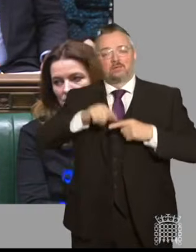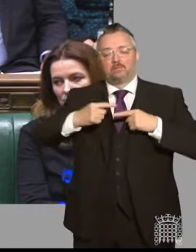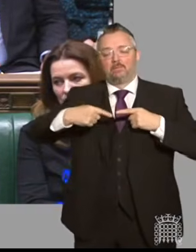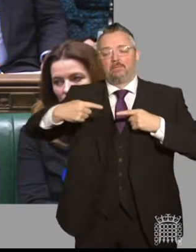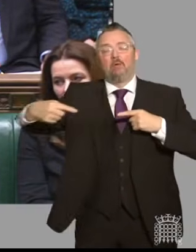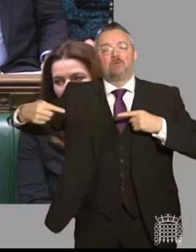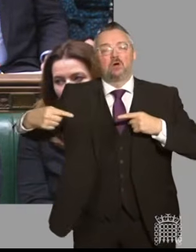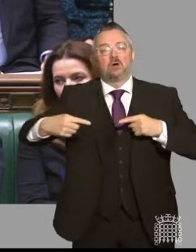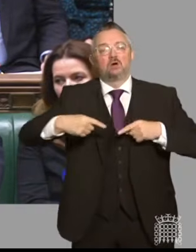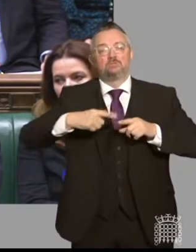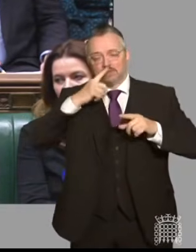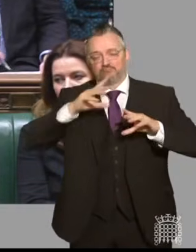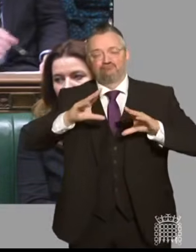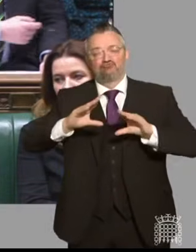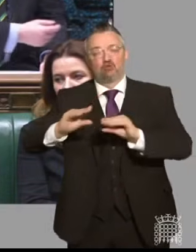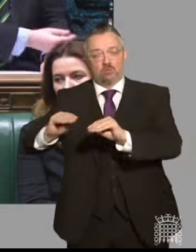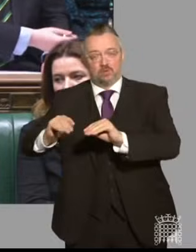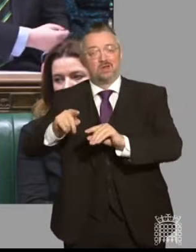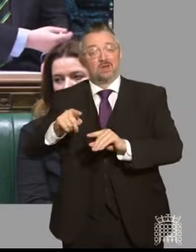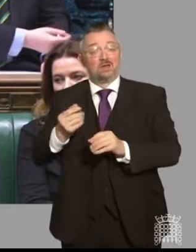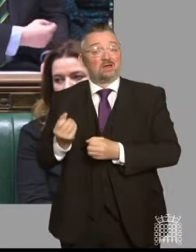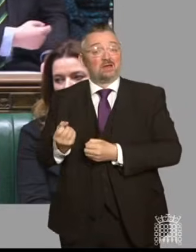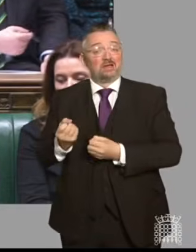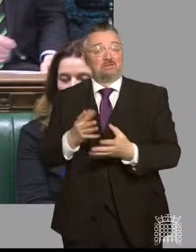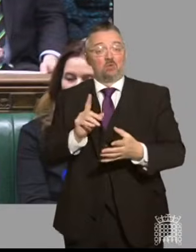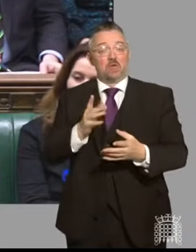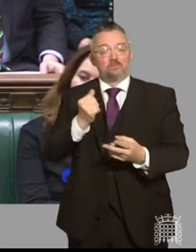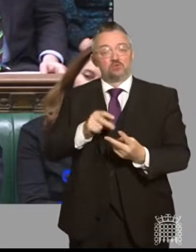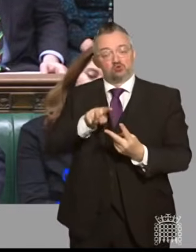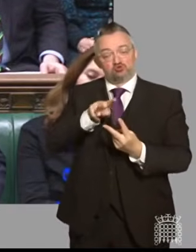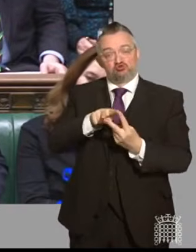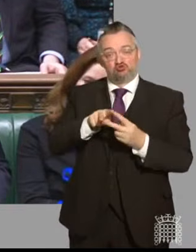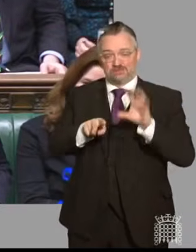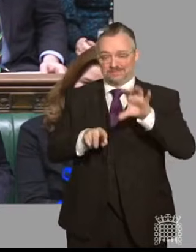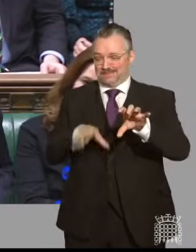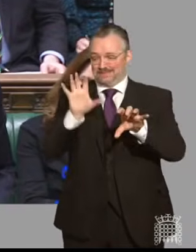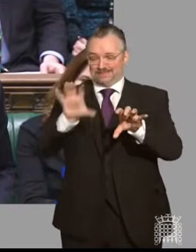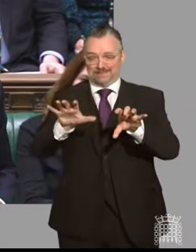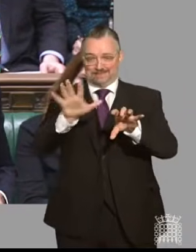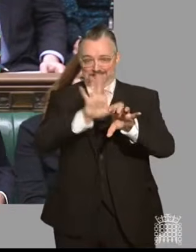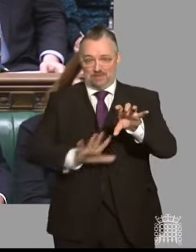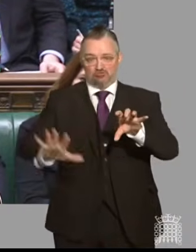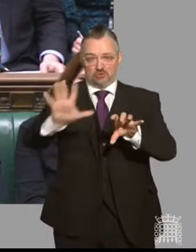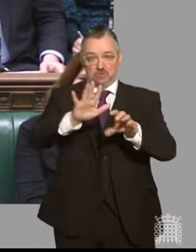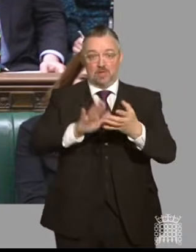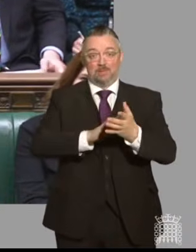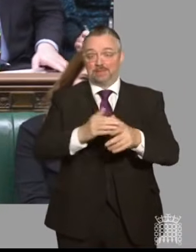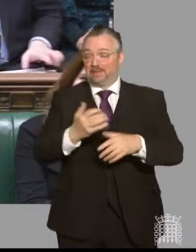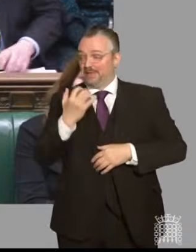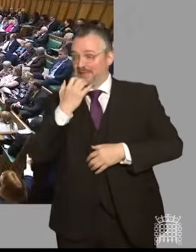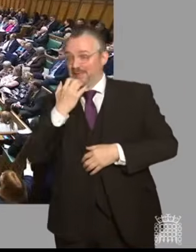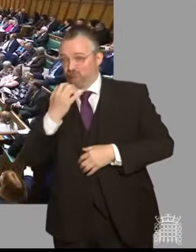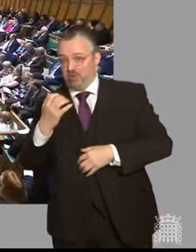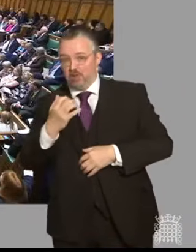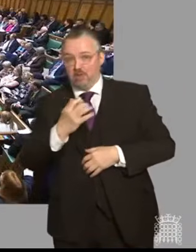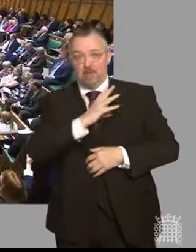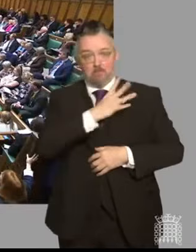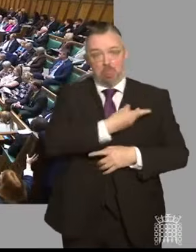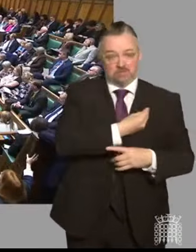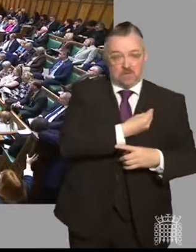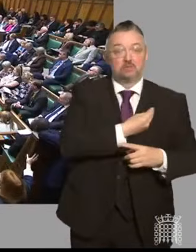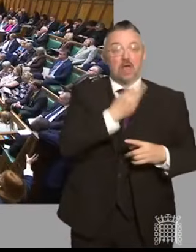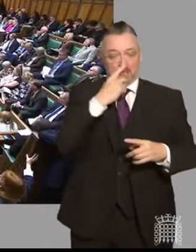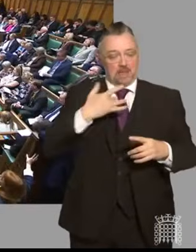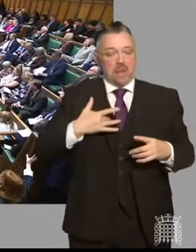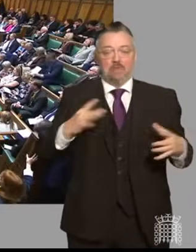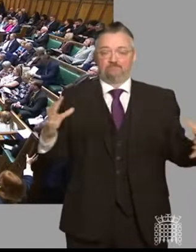a two-state solution and ensures that Israelis and Palestinians can live in the future with dignity and security. Marco